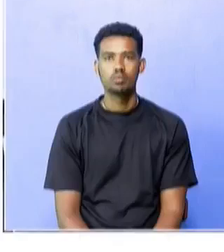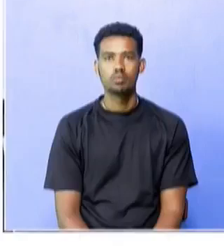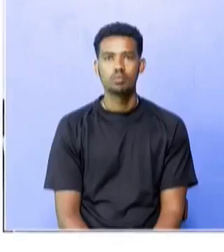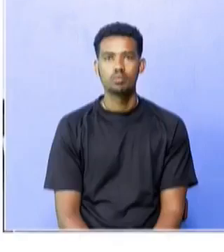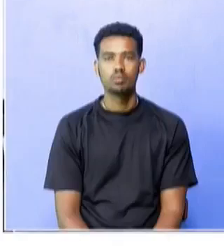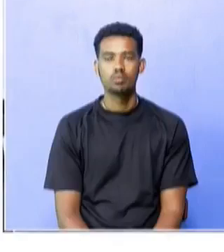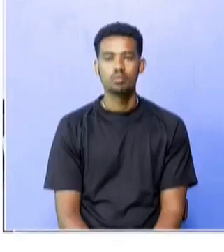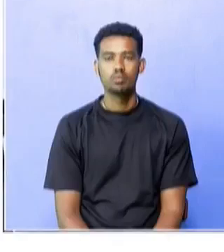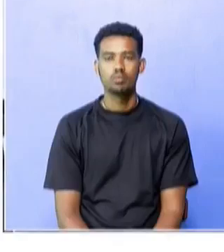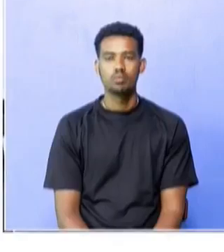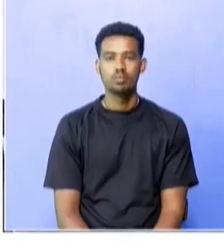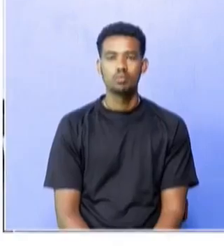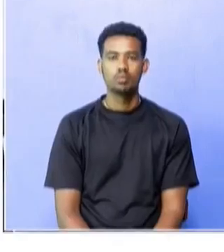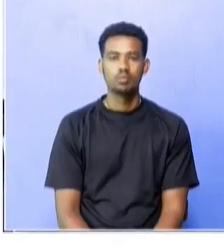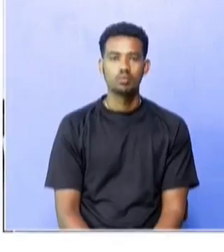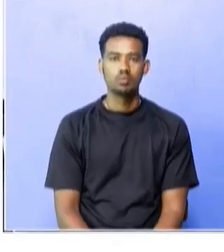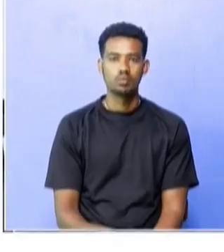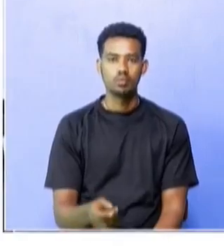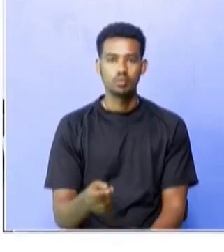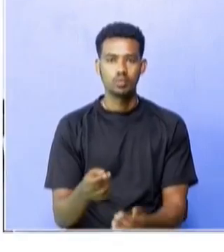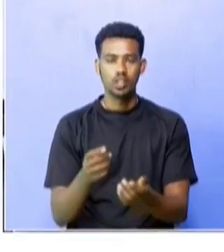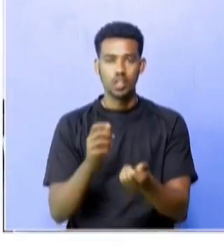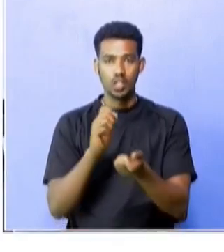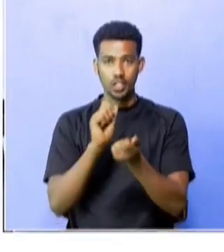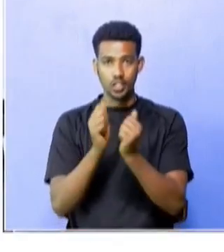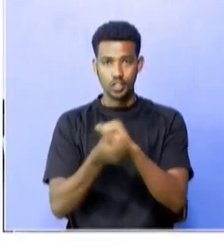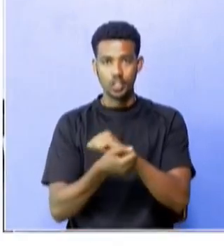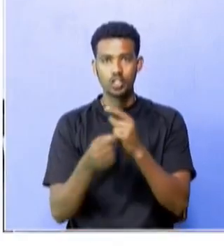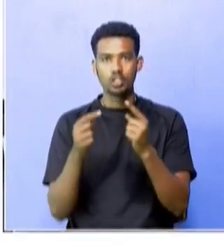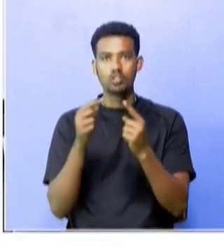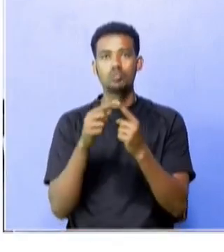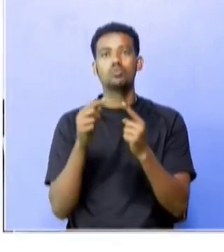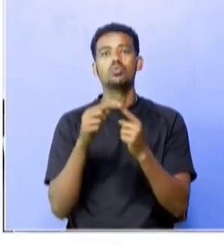here is negative form.